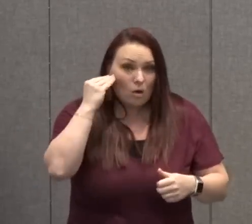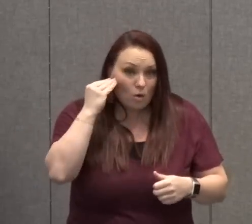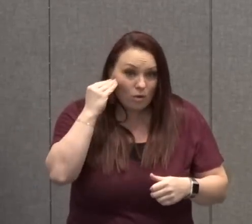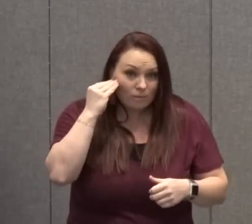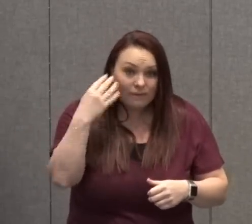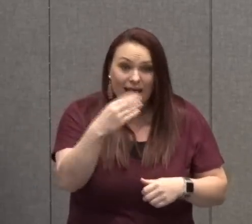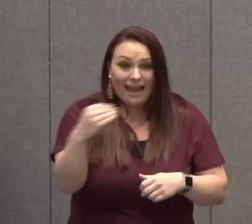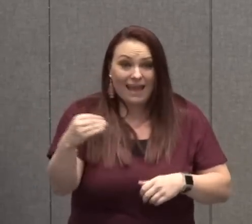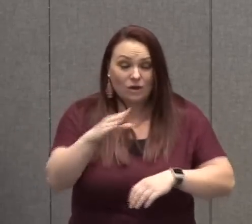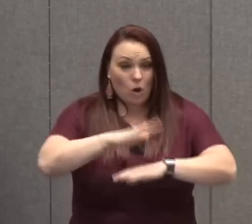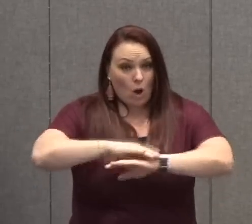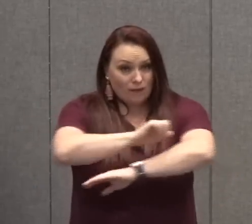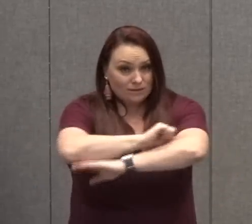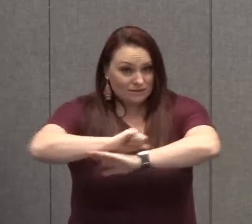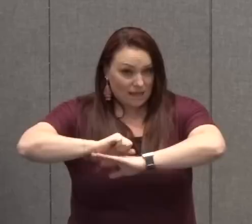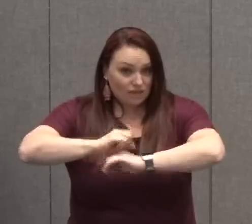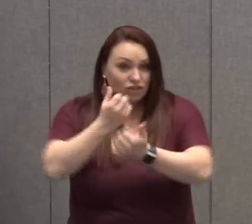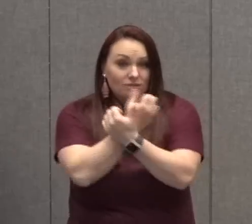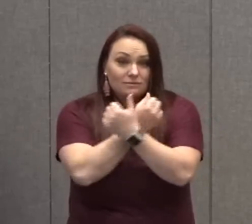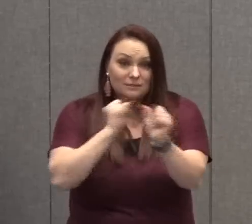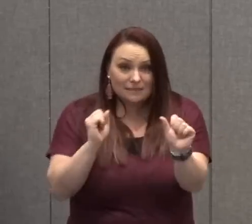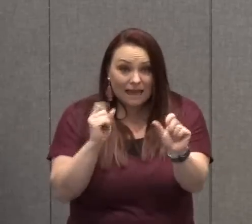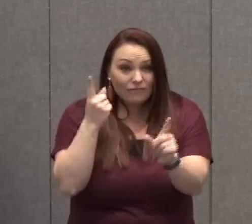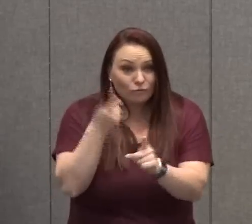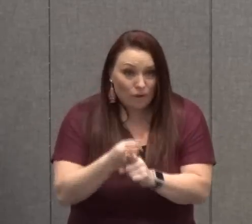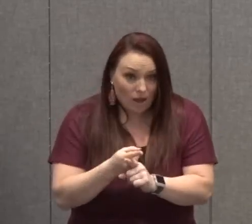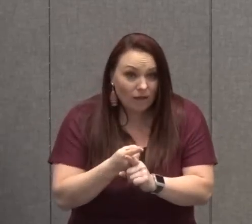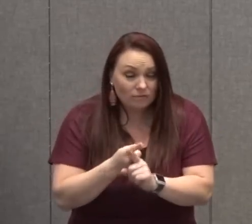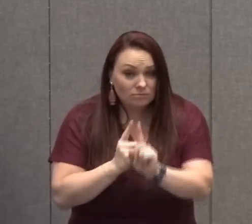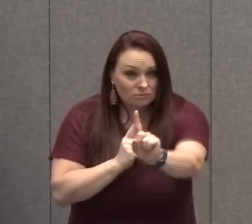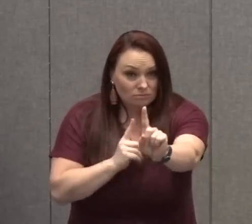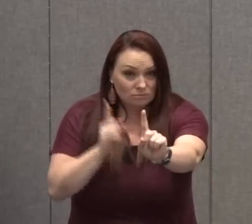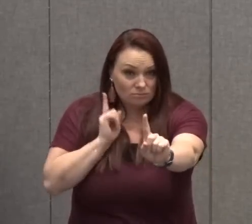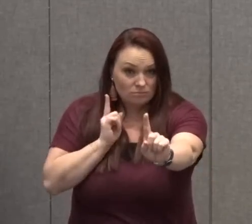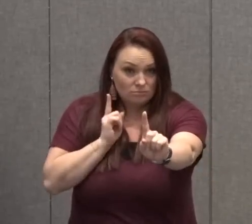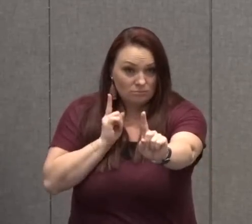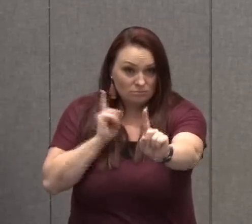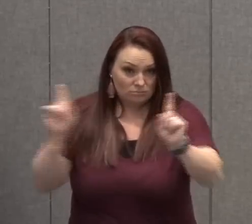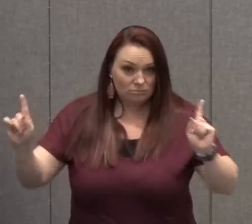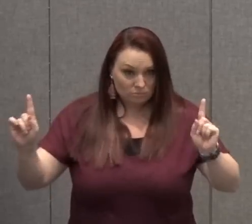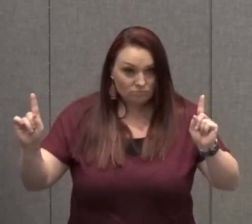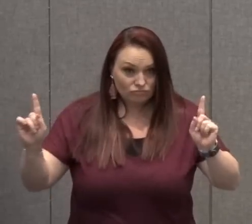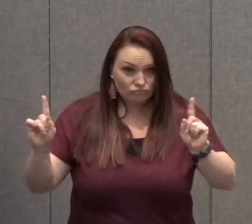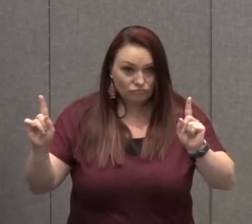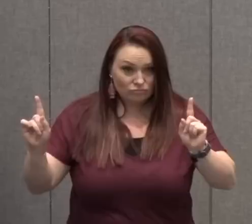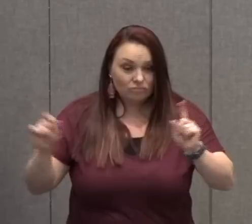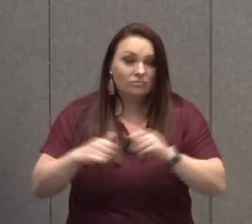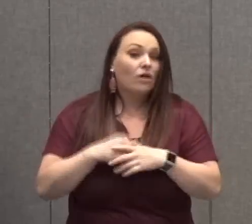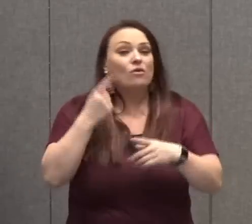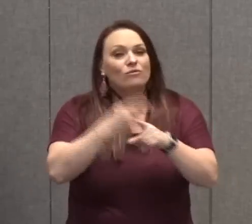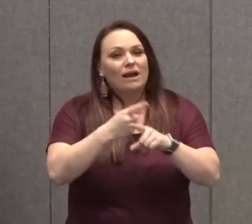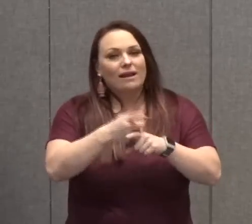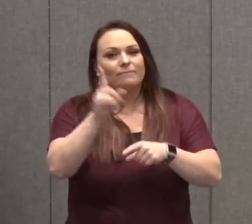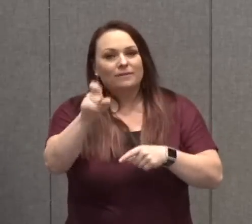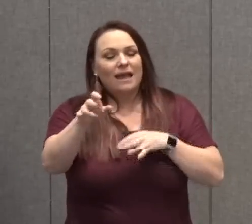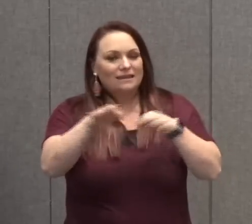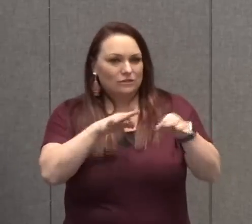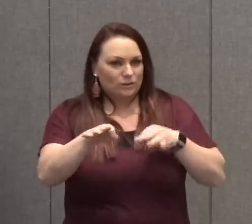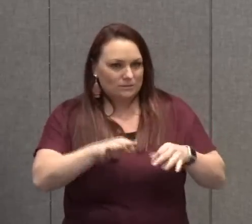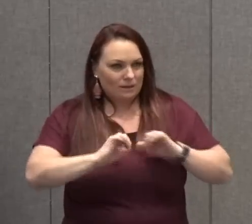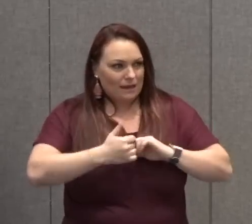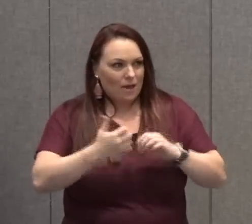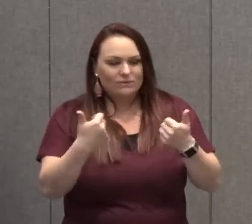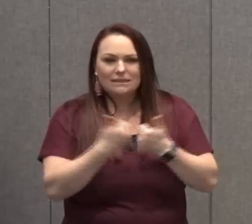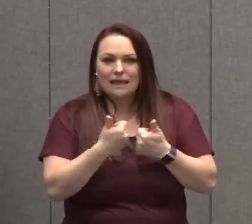stage safe. Correct? Correct. Do I win a prize now? I know we're already getting the answer right. Woohoo. I need to explain how the game works.